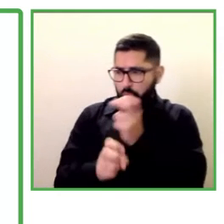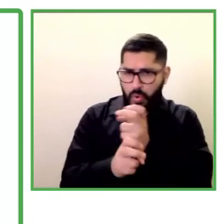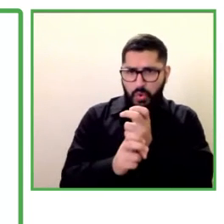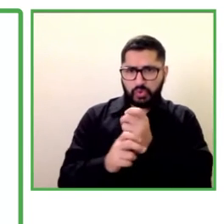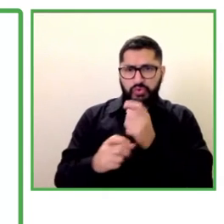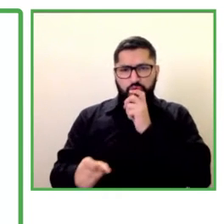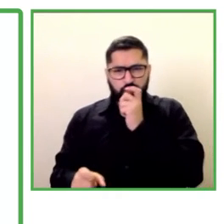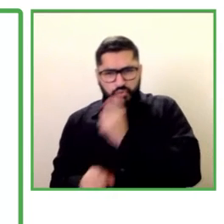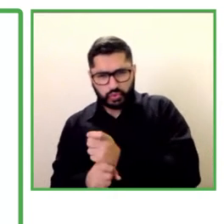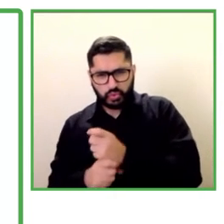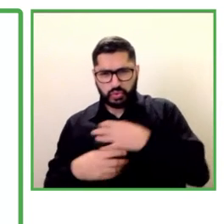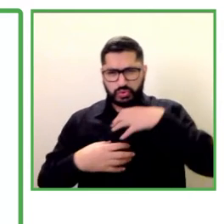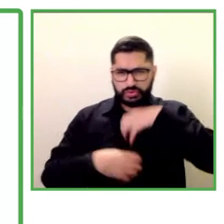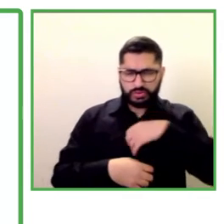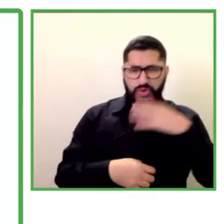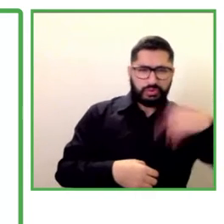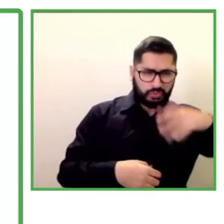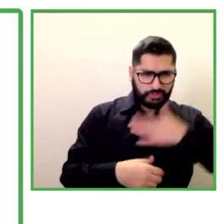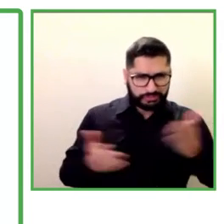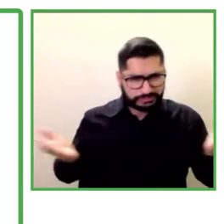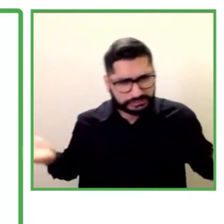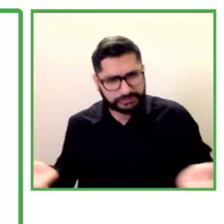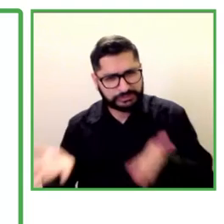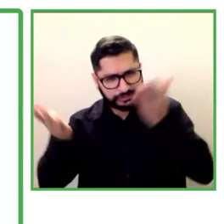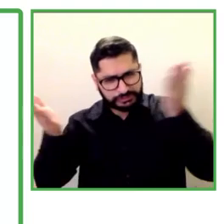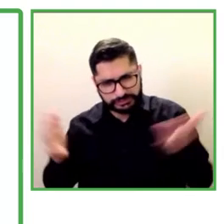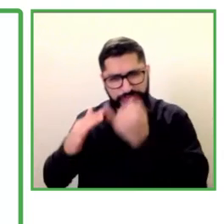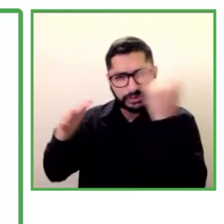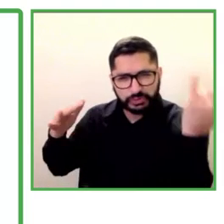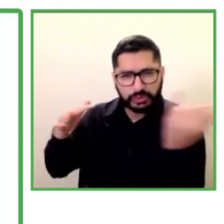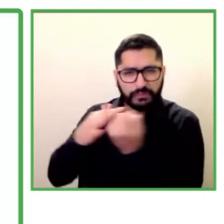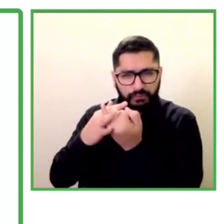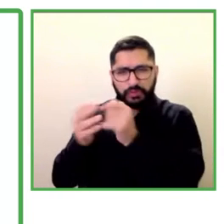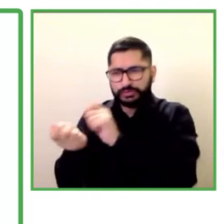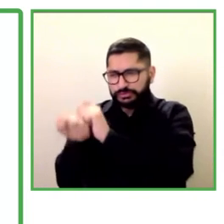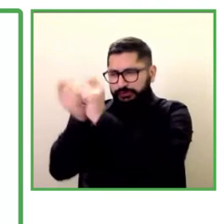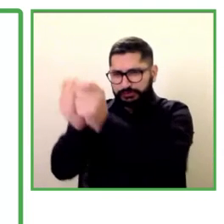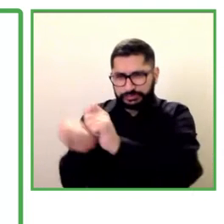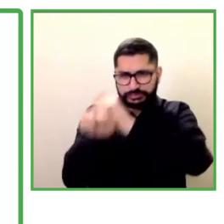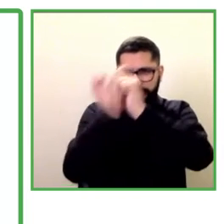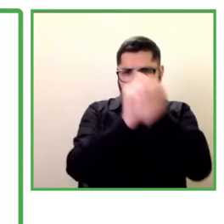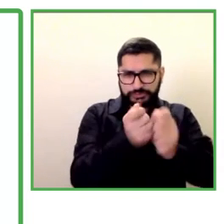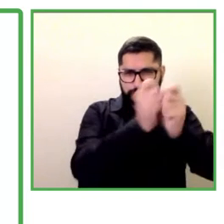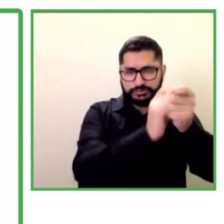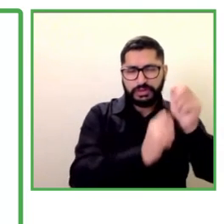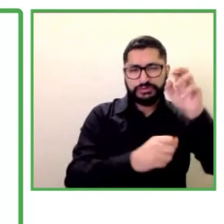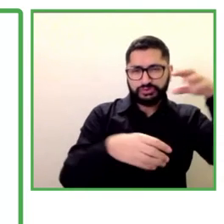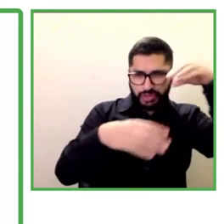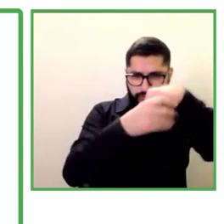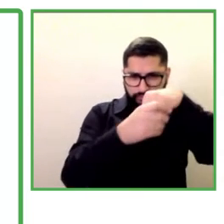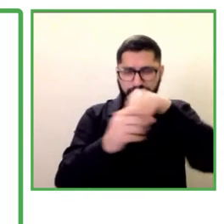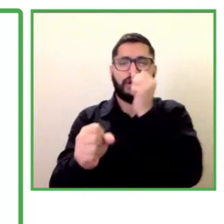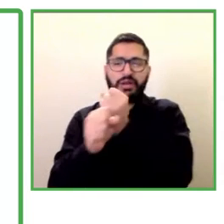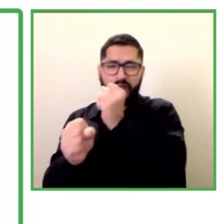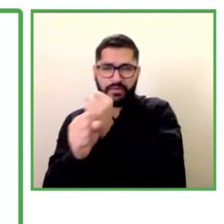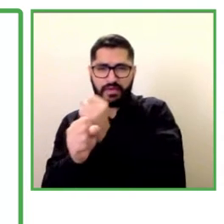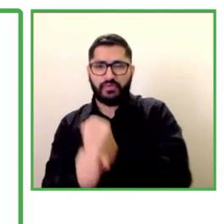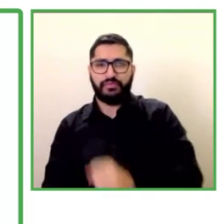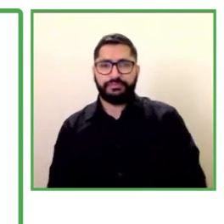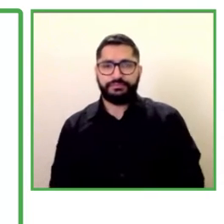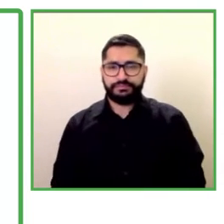inclusion. And one of the steps to follow is the intersectionality of inclusion, where we mention other characteristics and we add them to